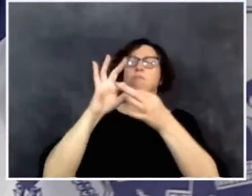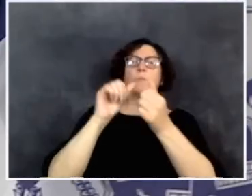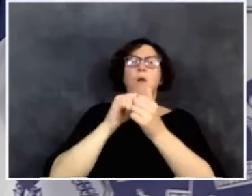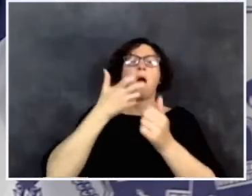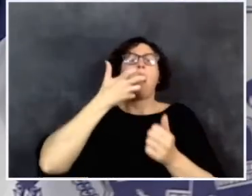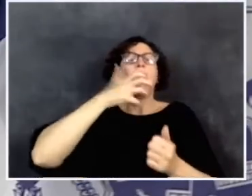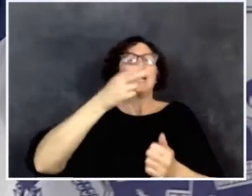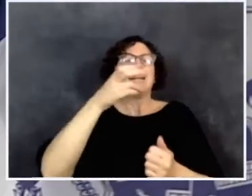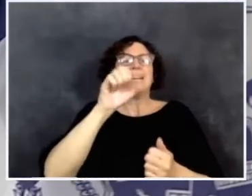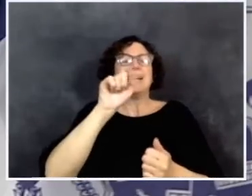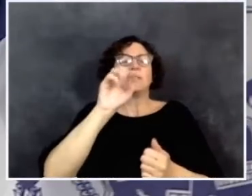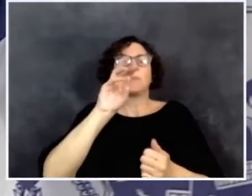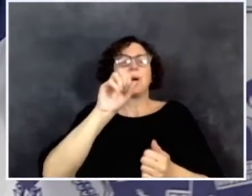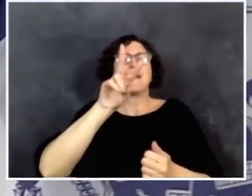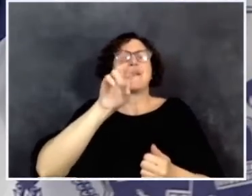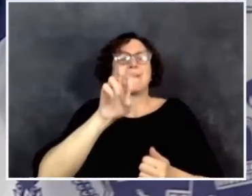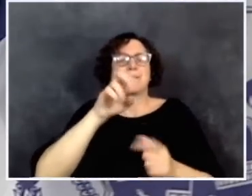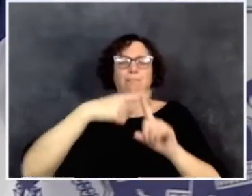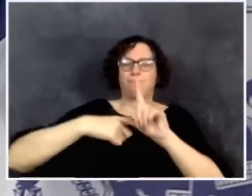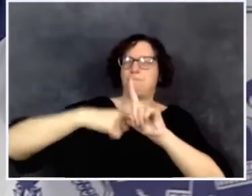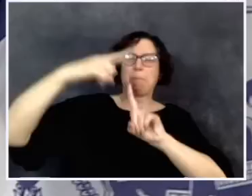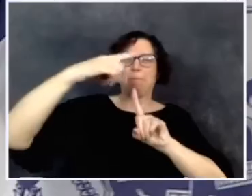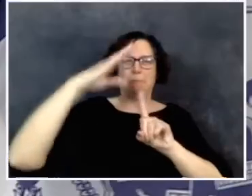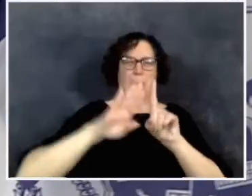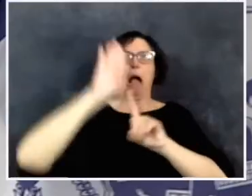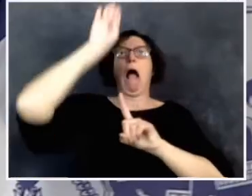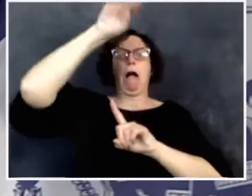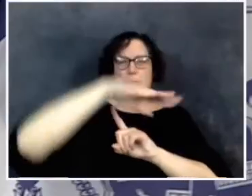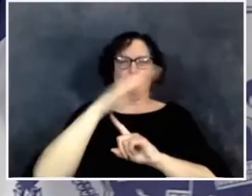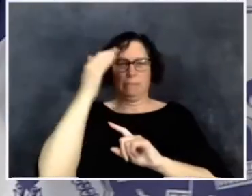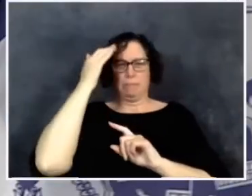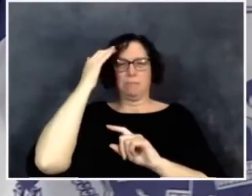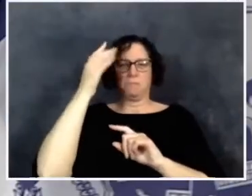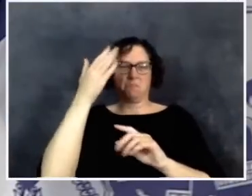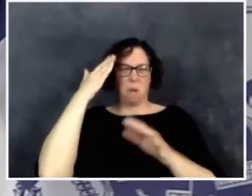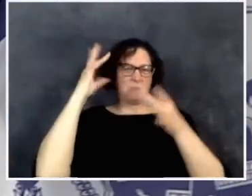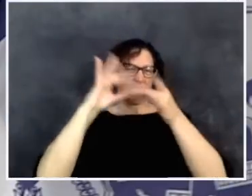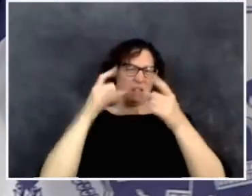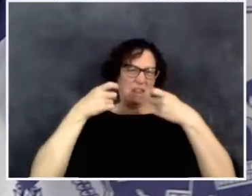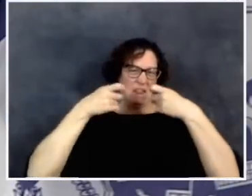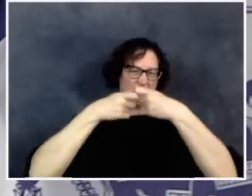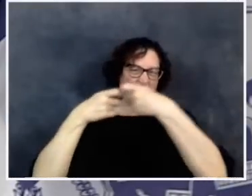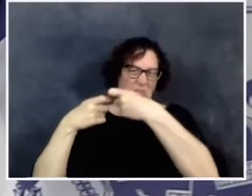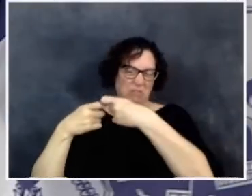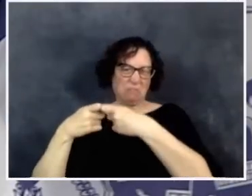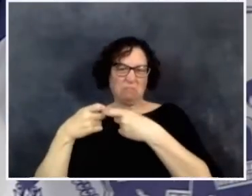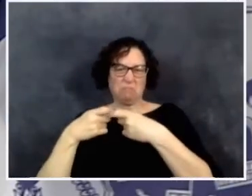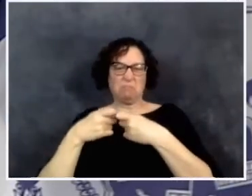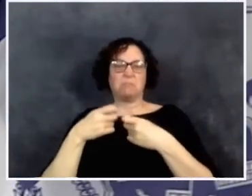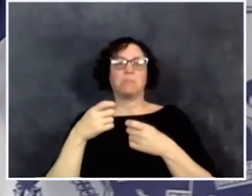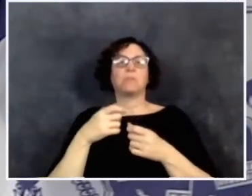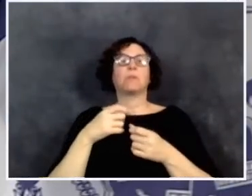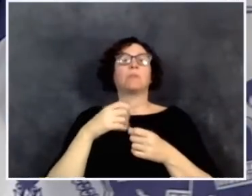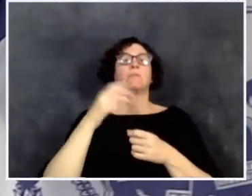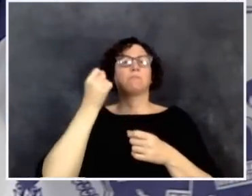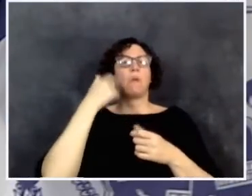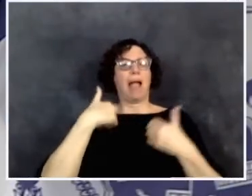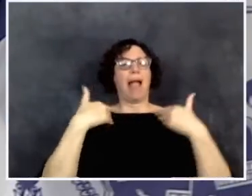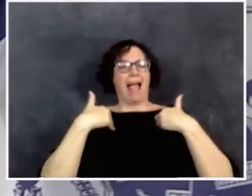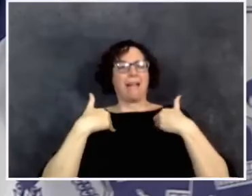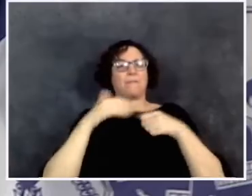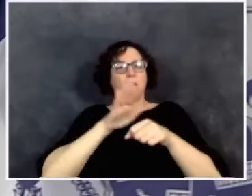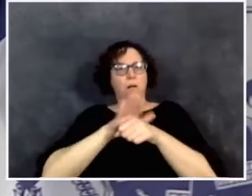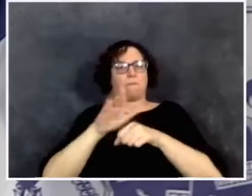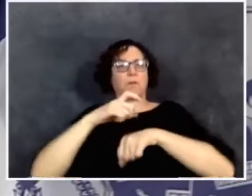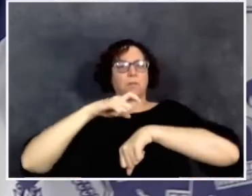supply. So we have a little time to prepare. Obviously, we are coming up with a plan of how to deal with heat